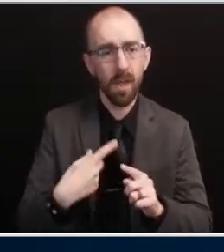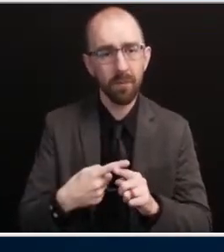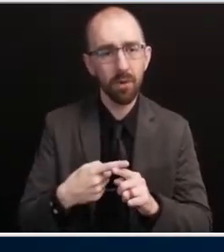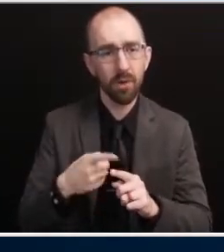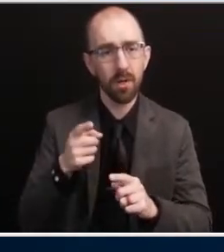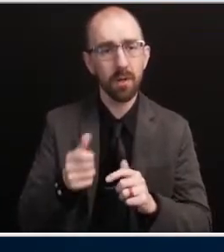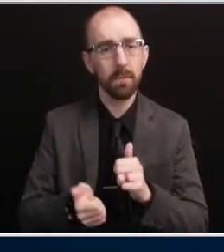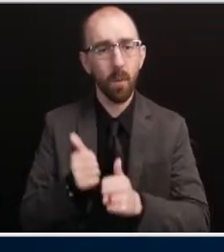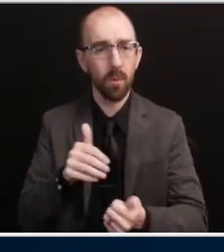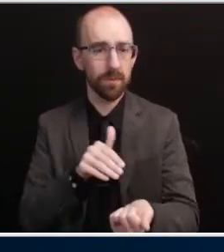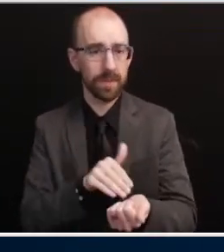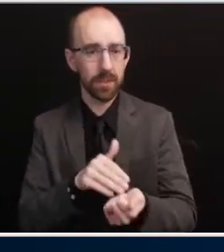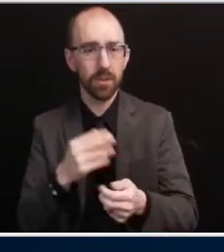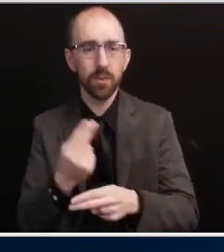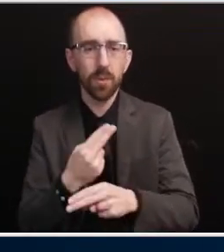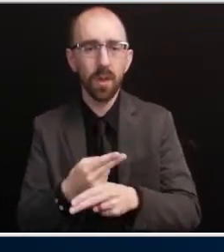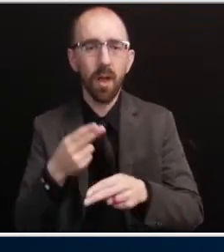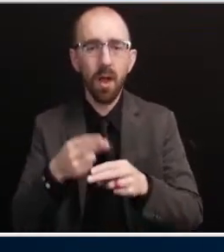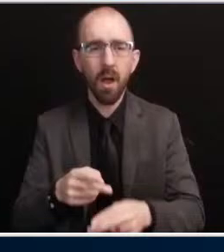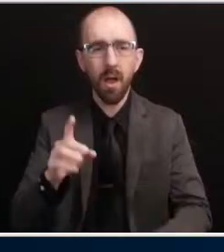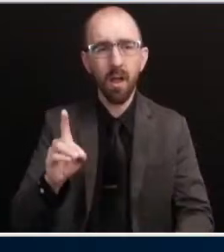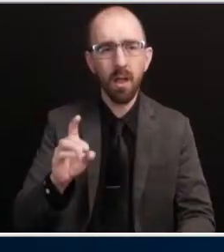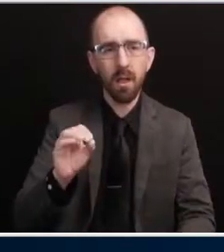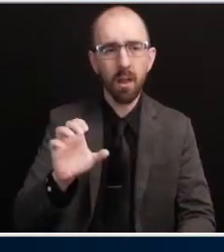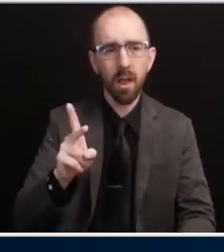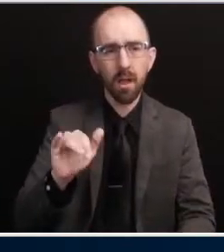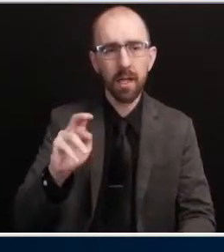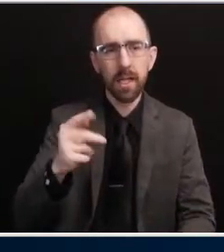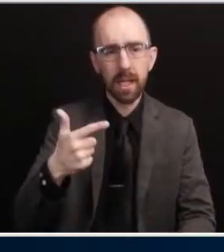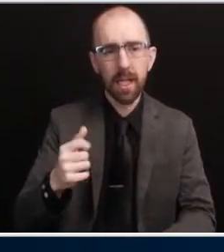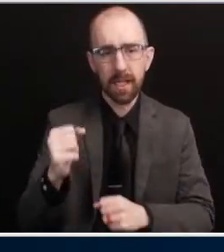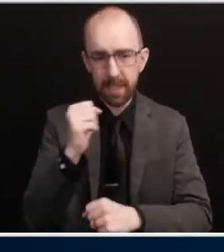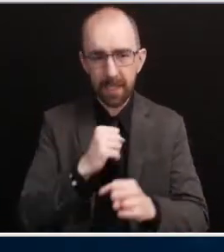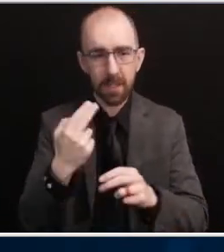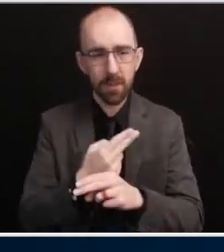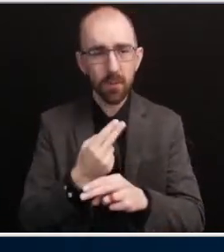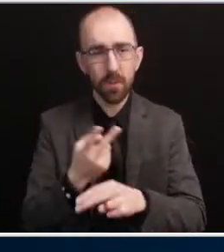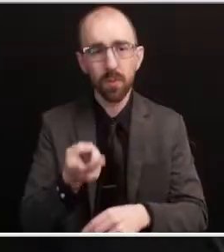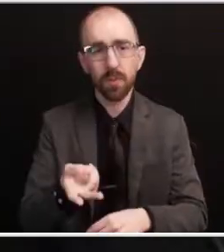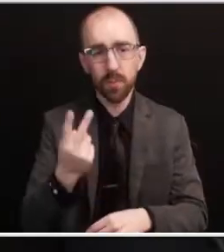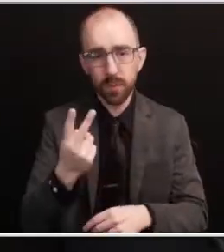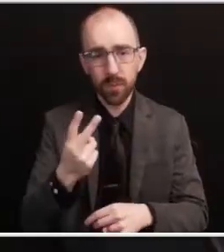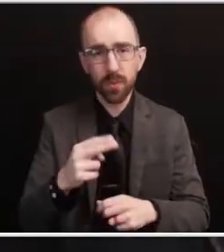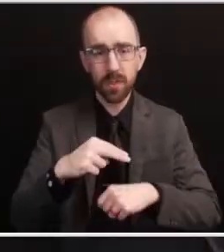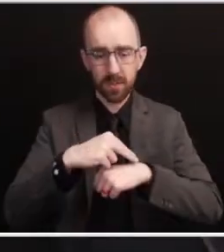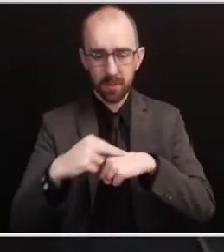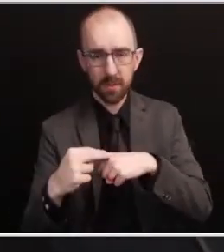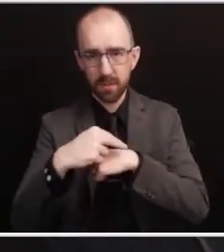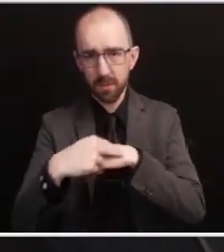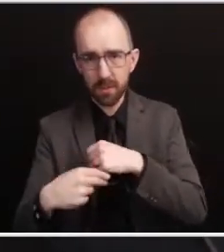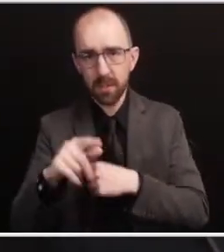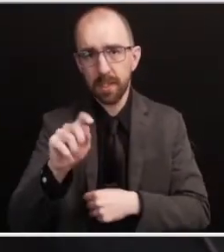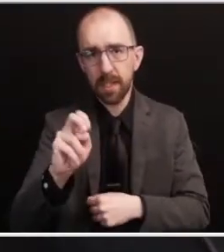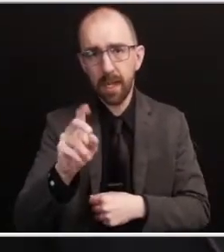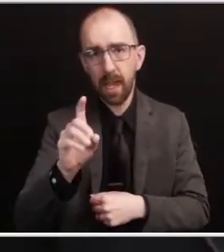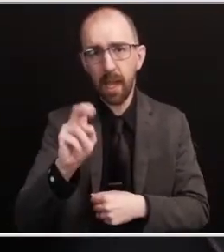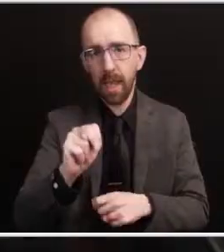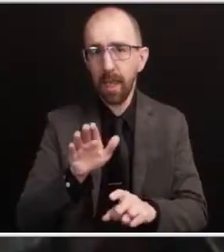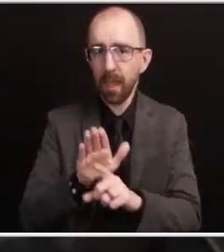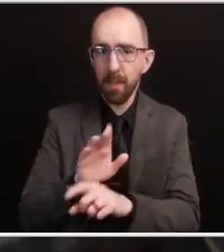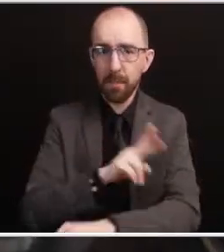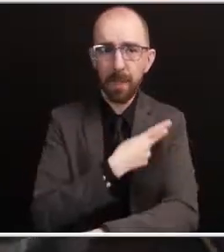physicians are using what's called the docking technique, they're using 2 strands of the patient's own tendon and then using the